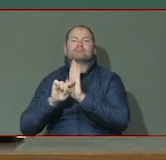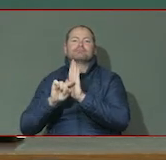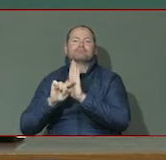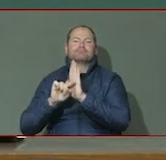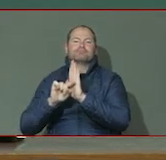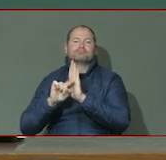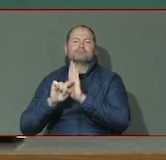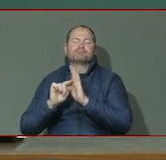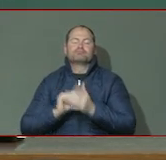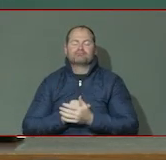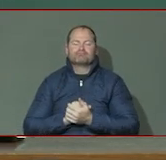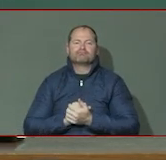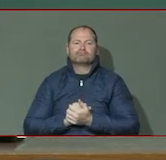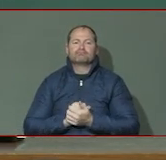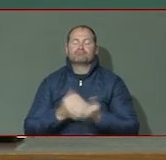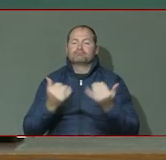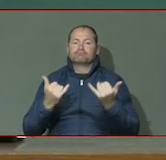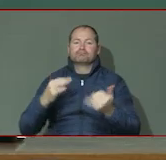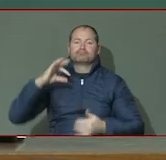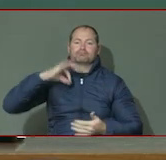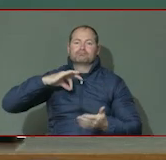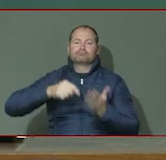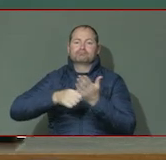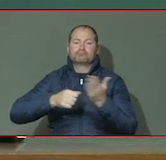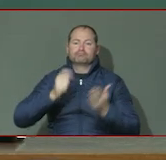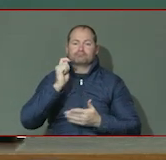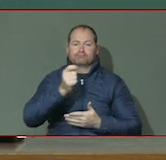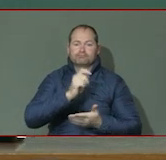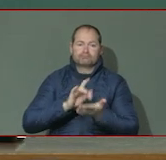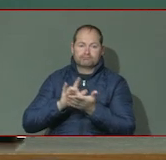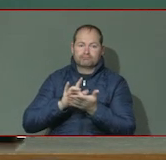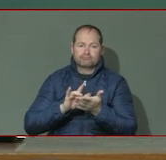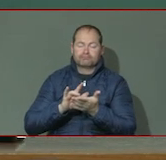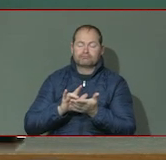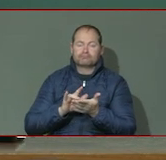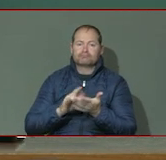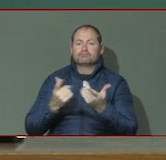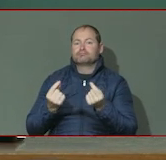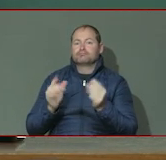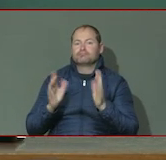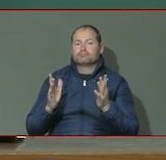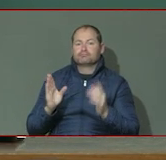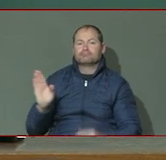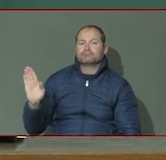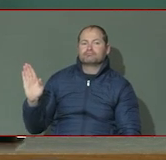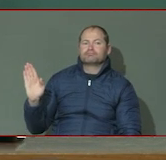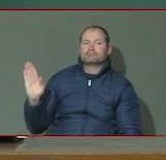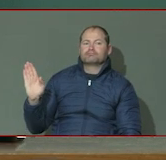So if we want to calculate the income tax paid, we will say 18,800 minus